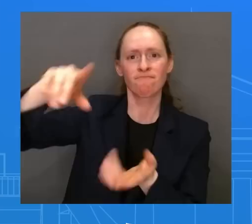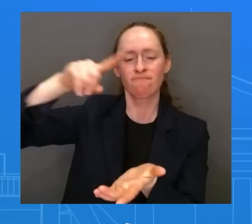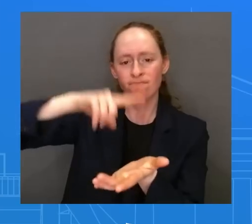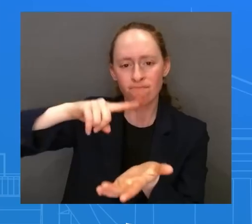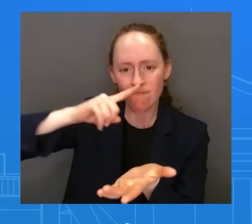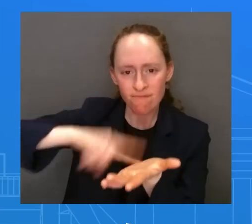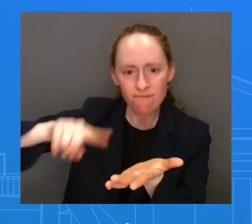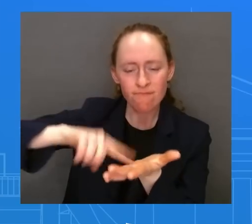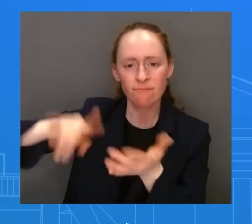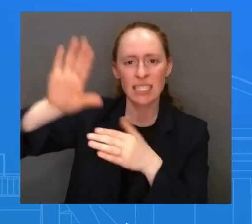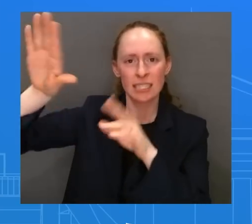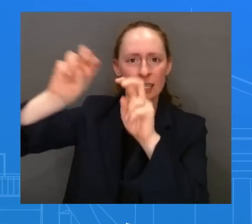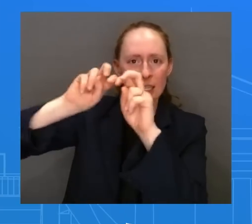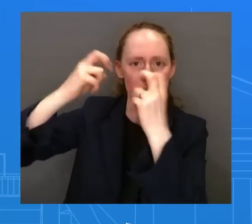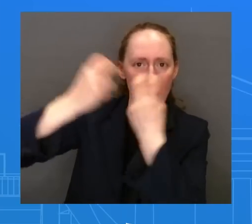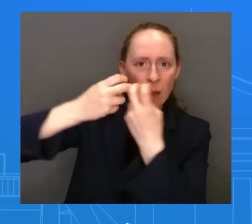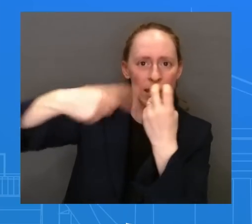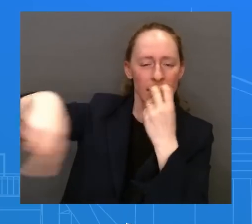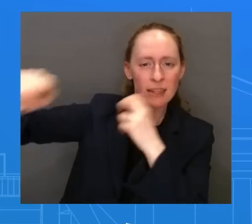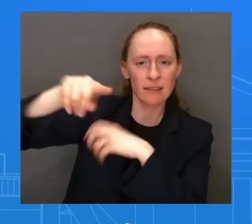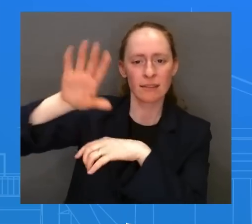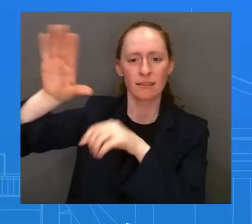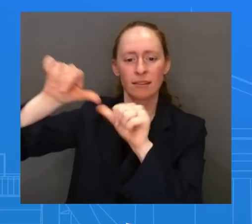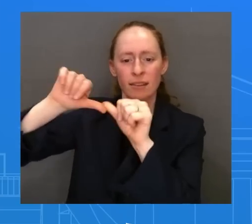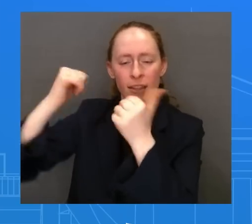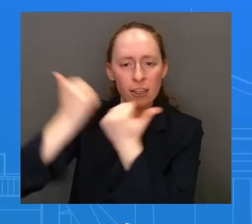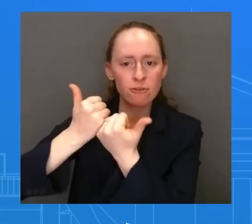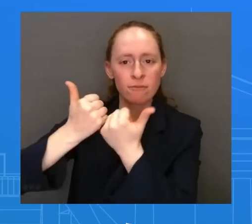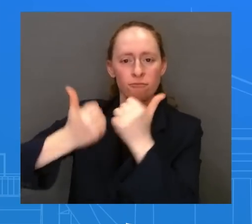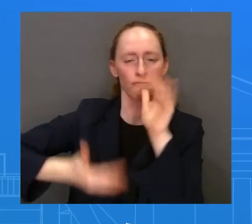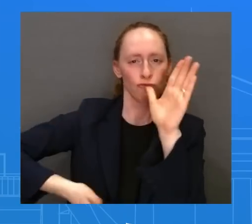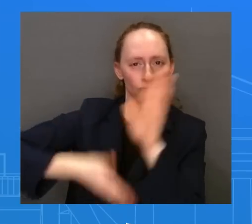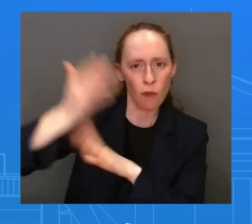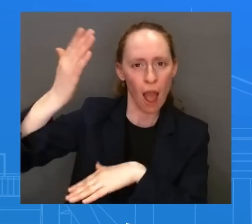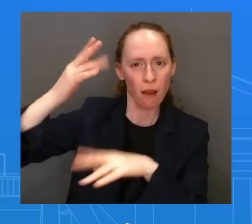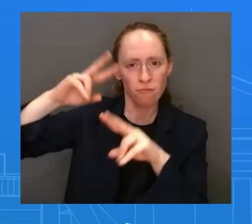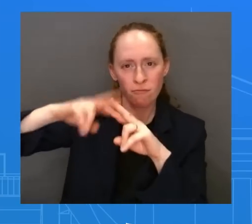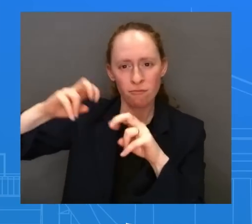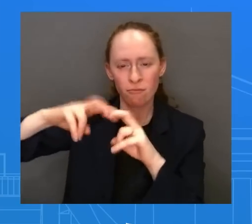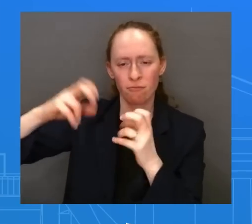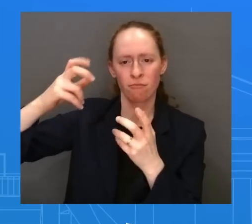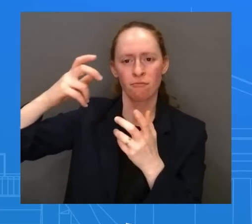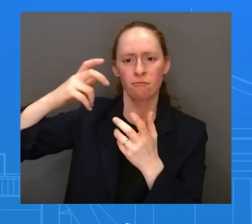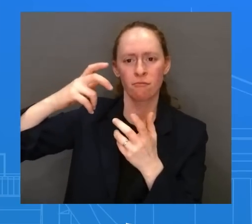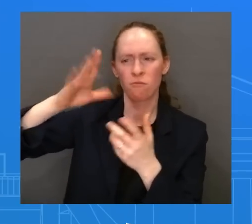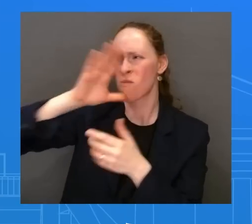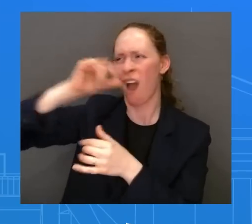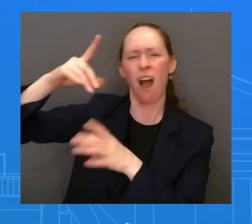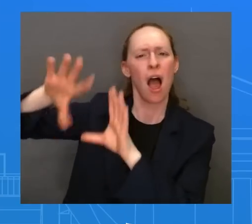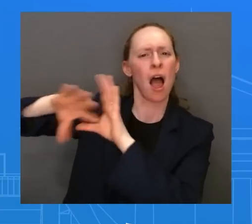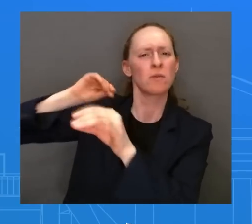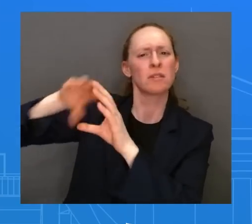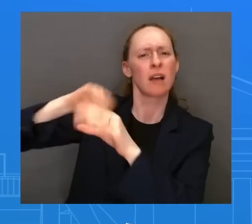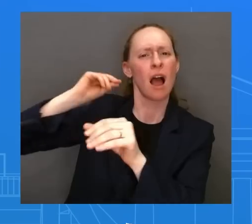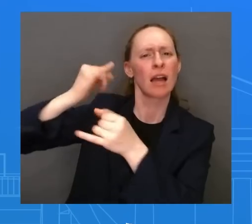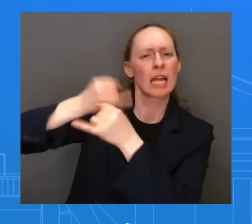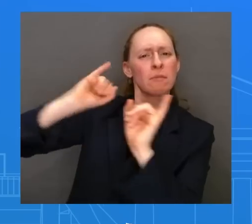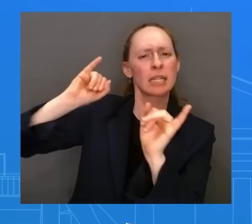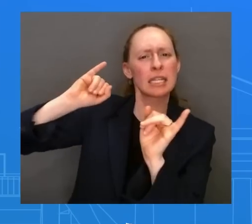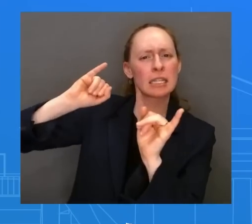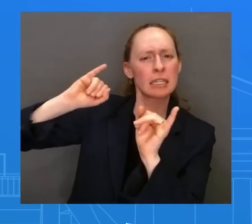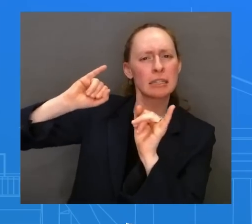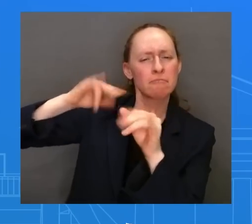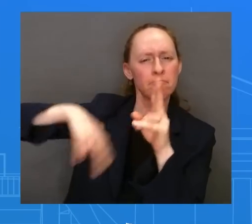of his actions why not an outside commission outside independent person to review what the administration did each of these agencies